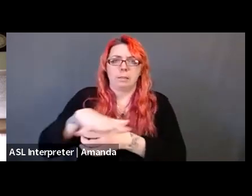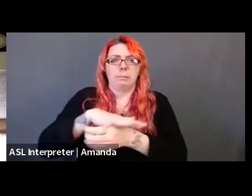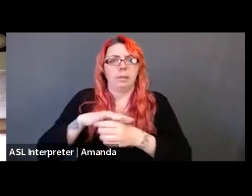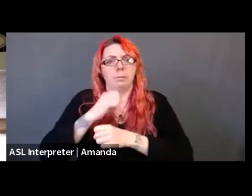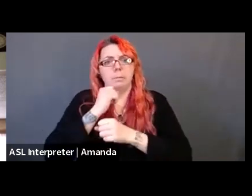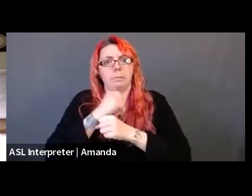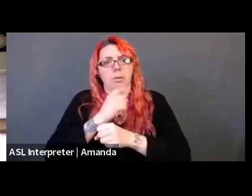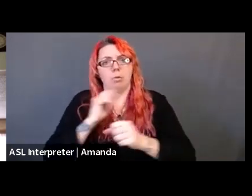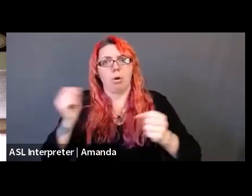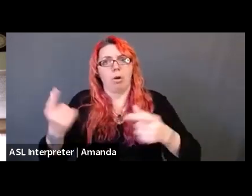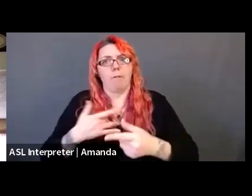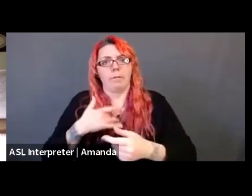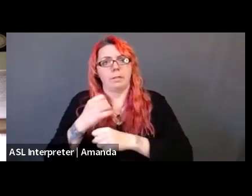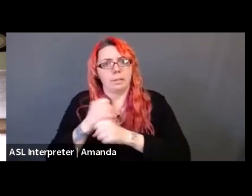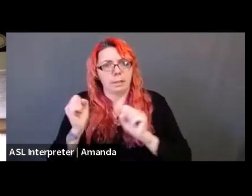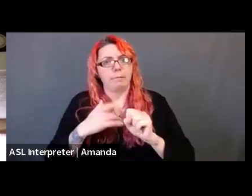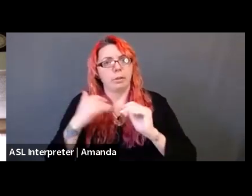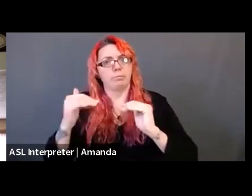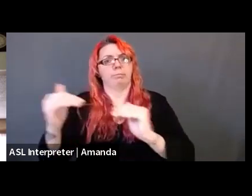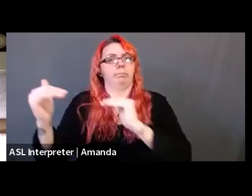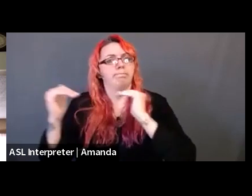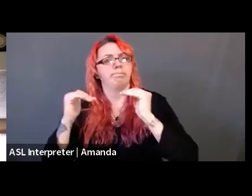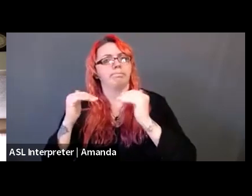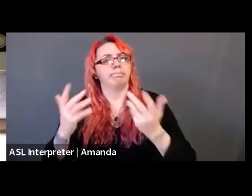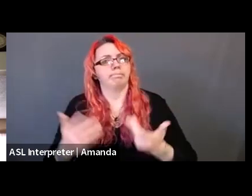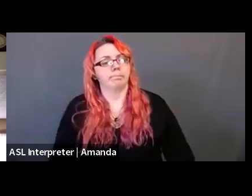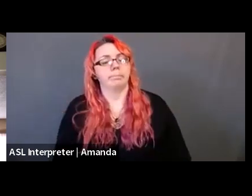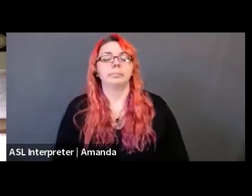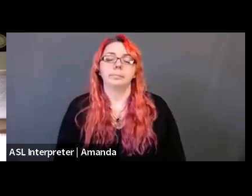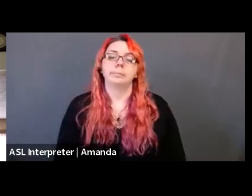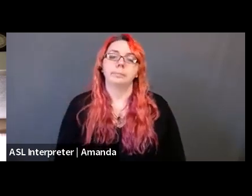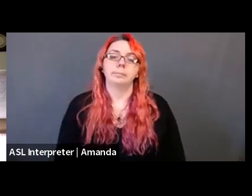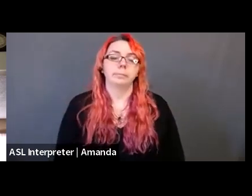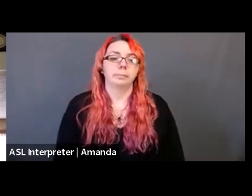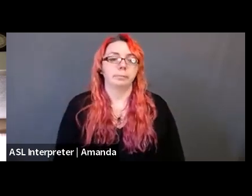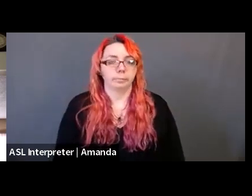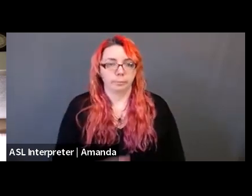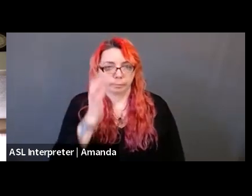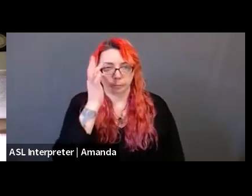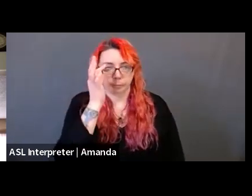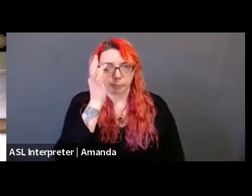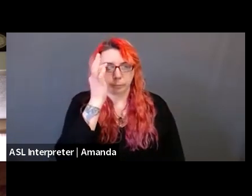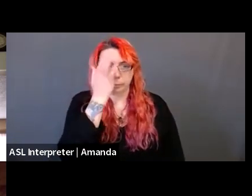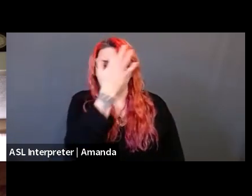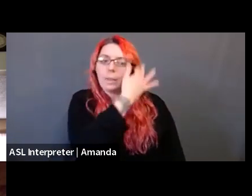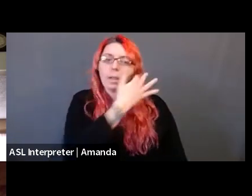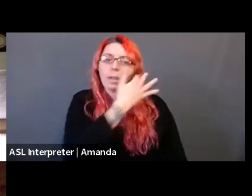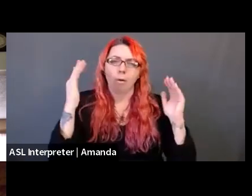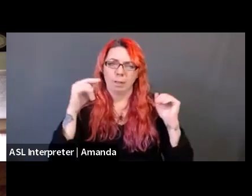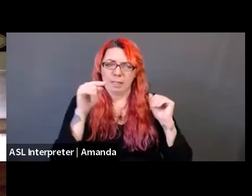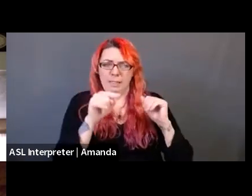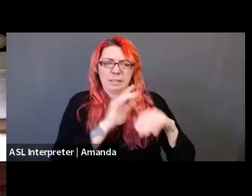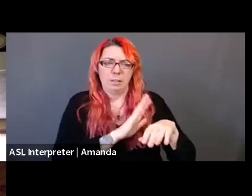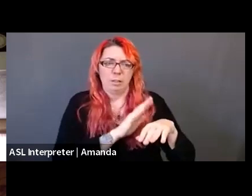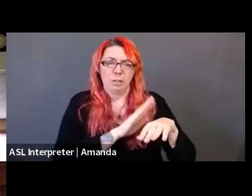well. Thank you. And so again, you can see this hopefully all fits: safety, openness, whether it's a calling in or calling